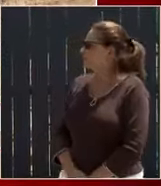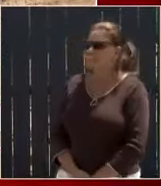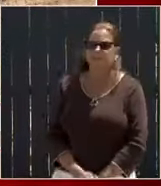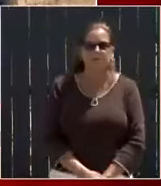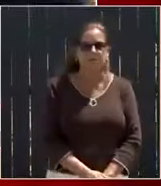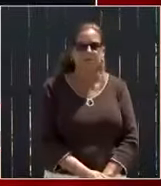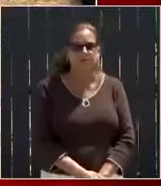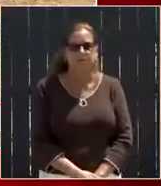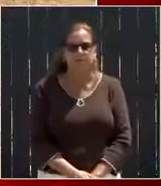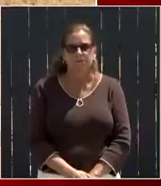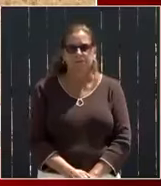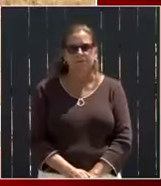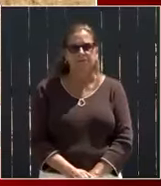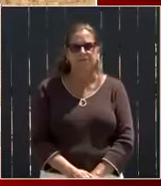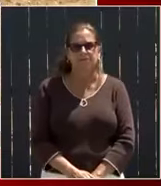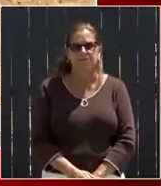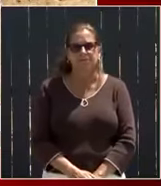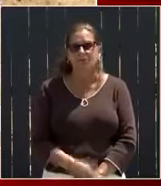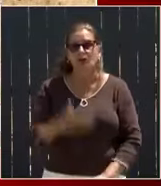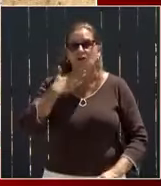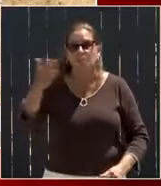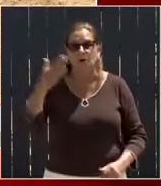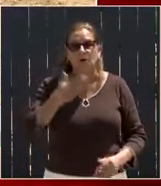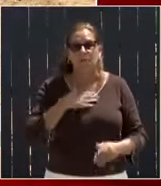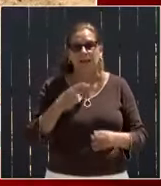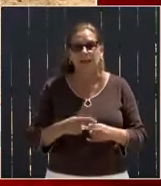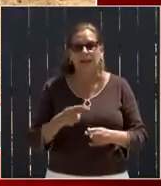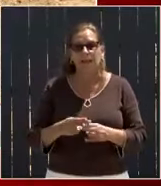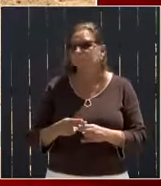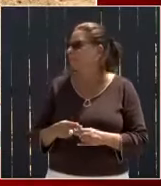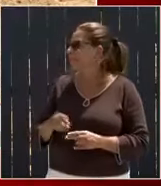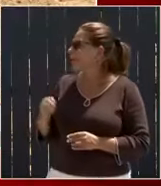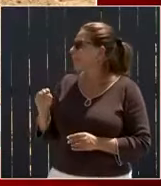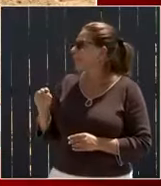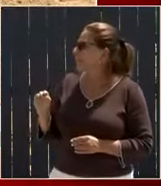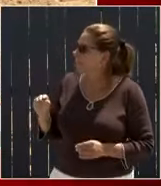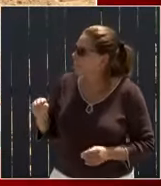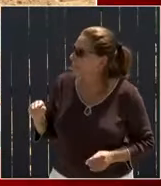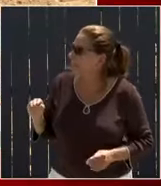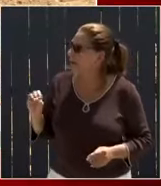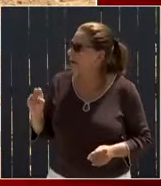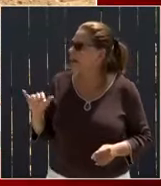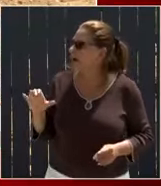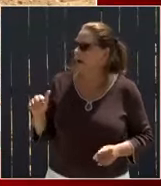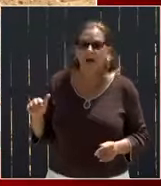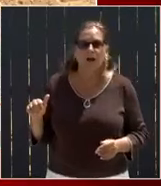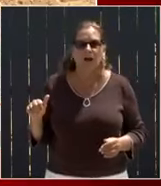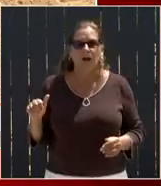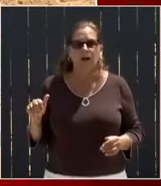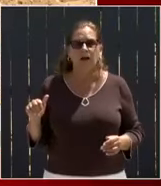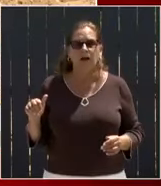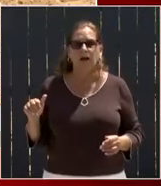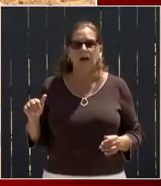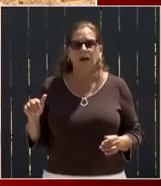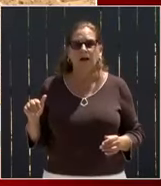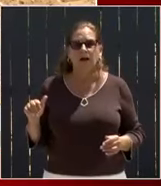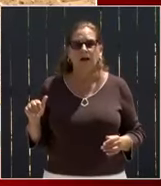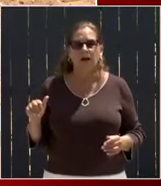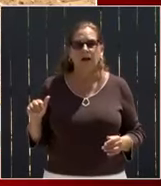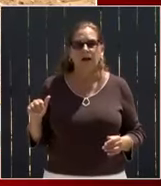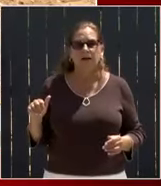Good morning. My name is Monica Warren-Jones, and on behalf of Enterprise and my colleagues David Bowers